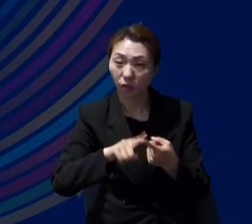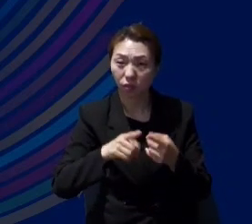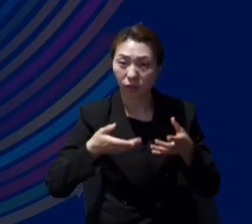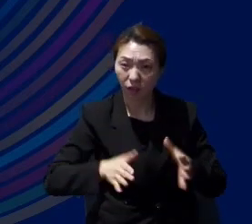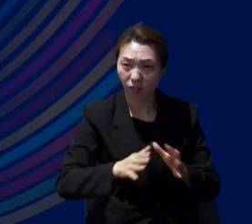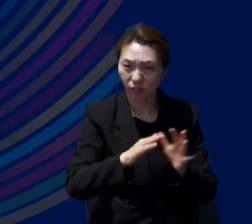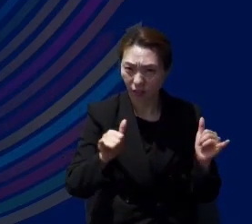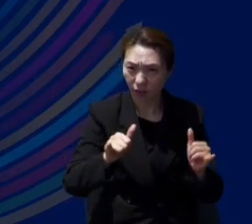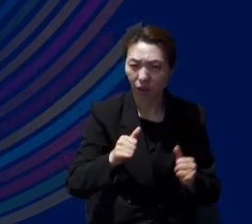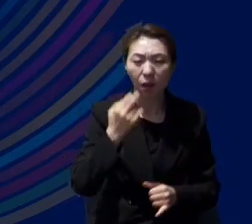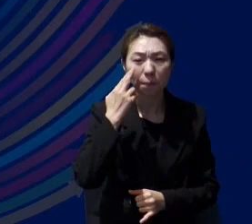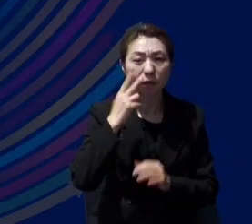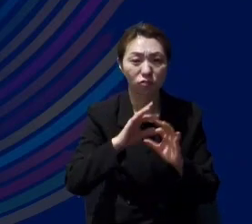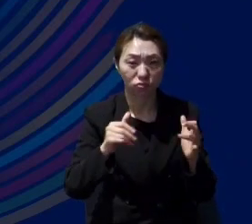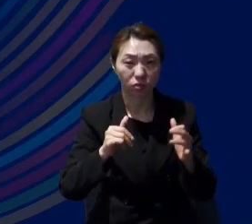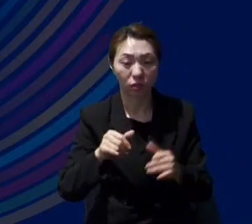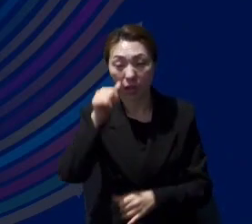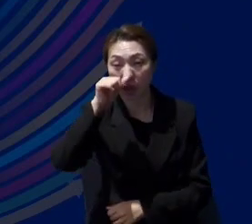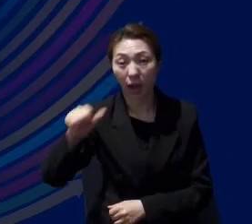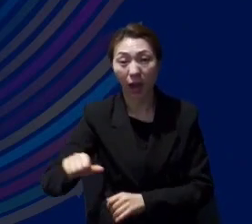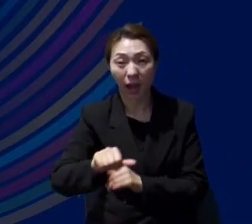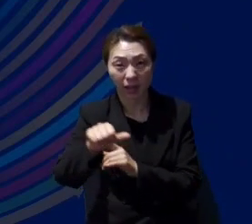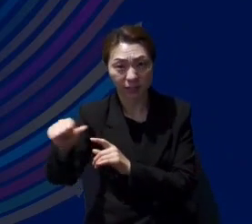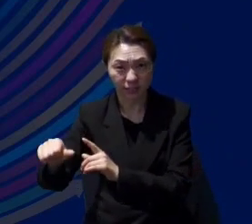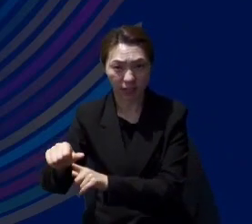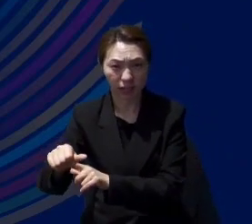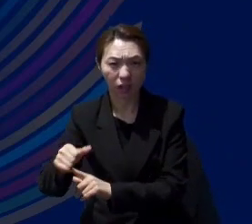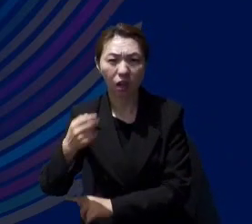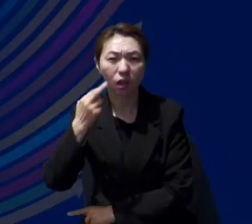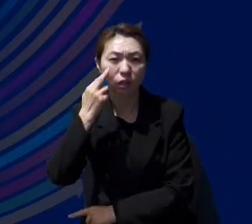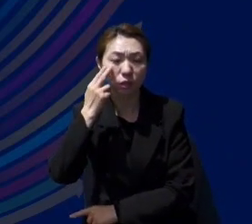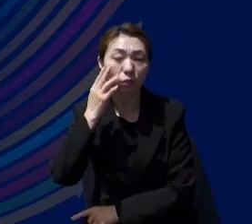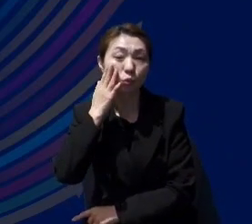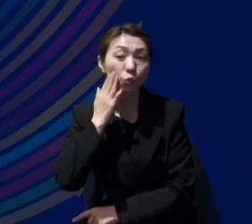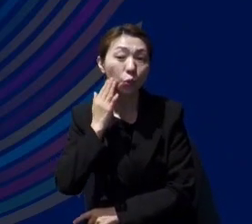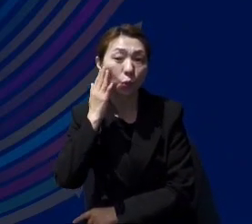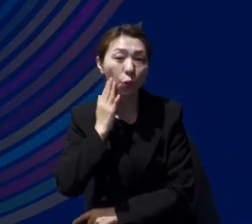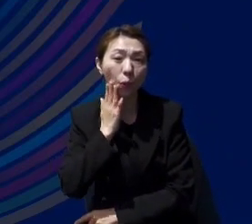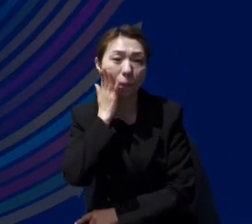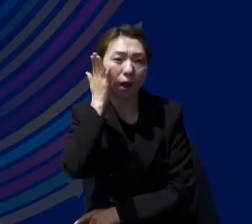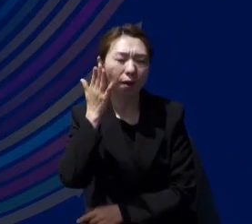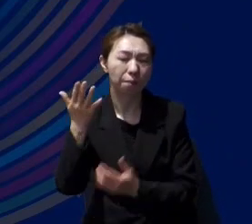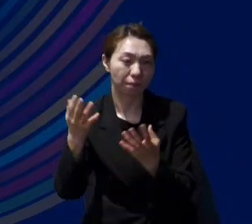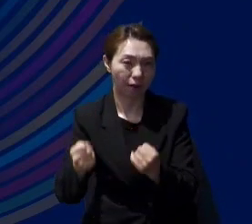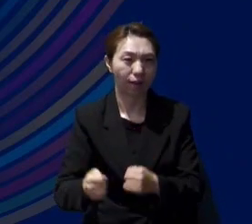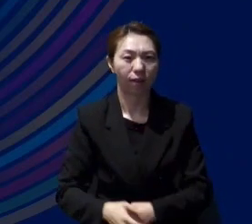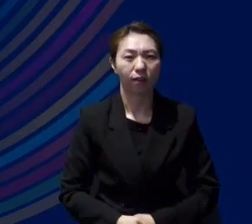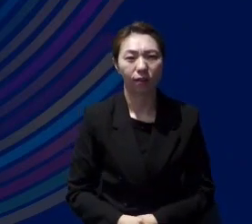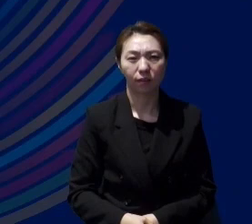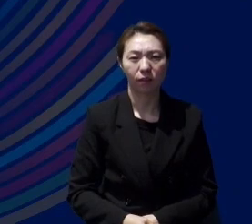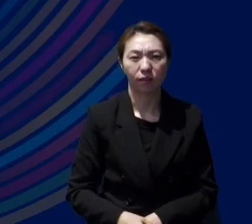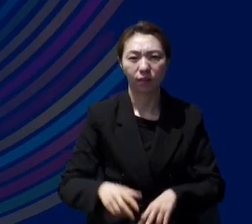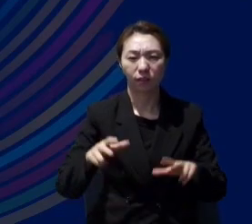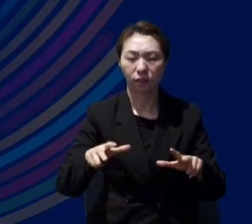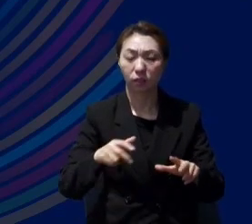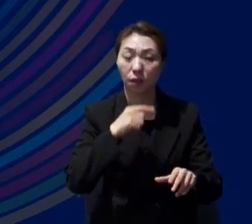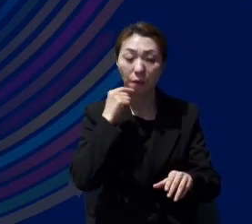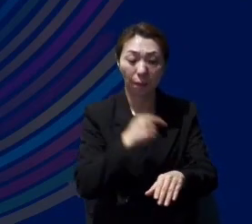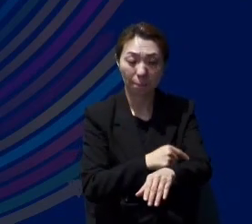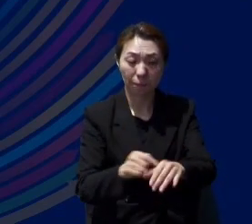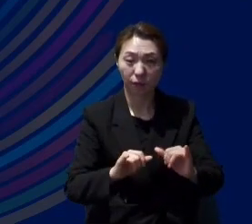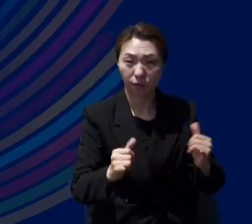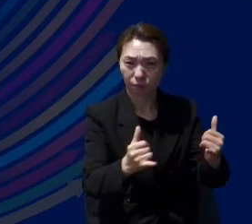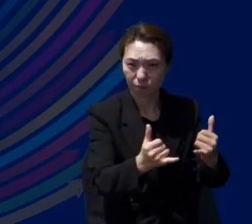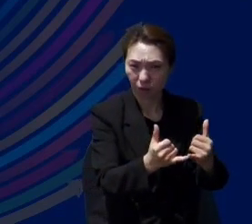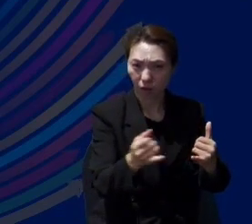maps is that there is a lot of variation among counties, and that's true even when you limit to one single racial and